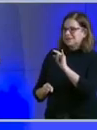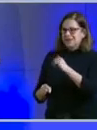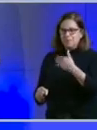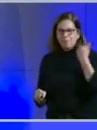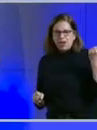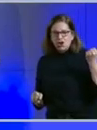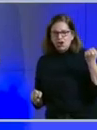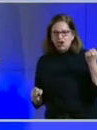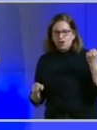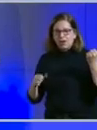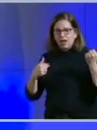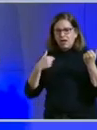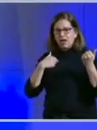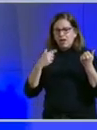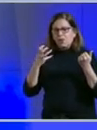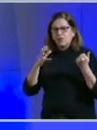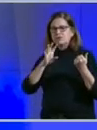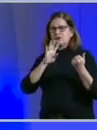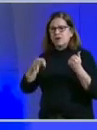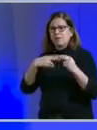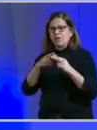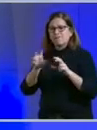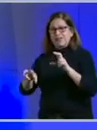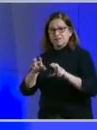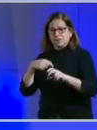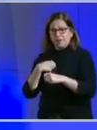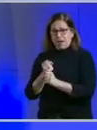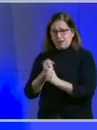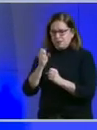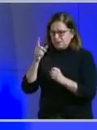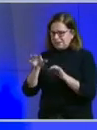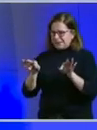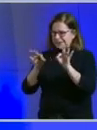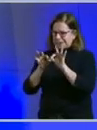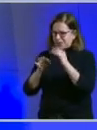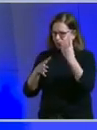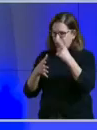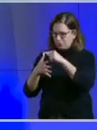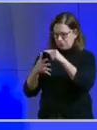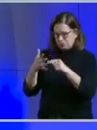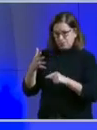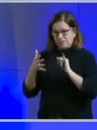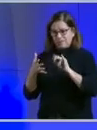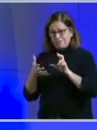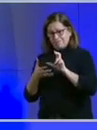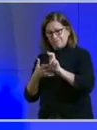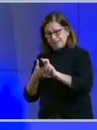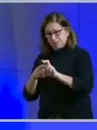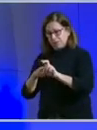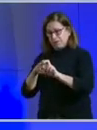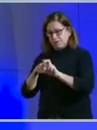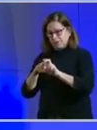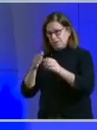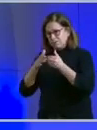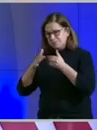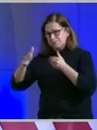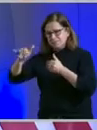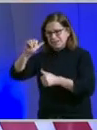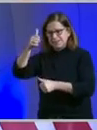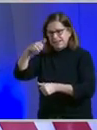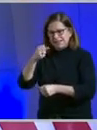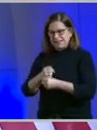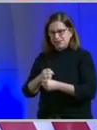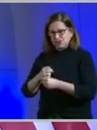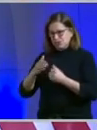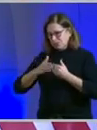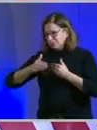investments made during your tenure and how you think those investments helped lay the foundation for the city that we see today. So